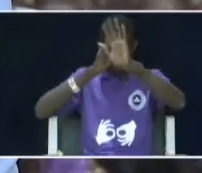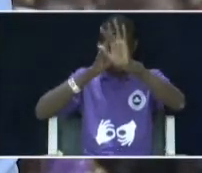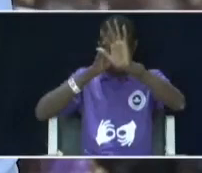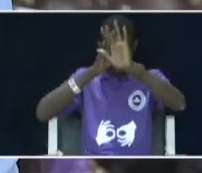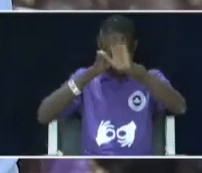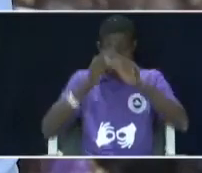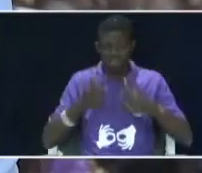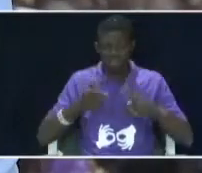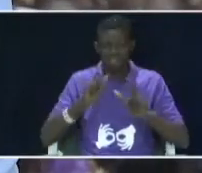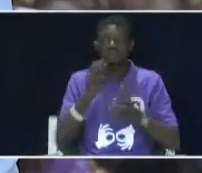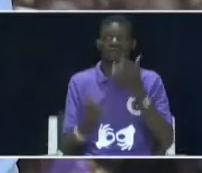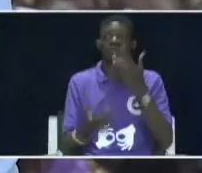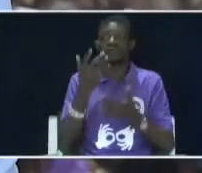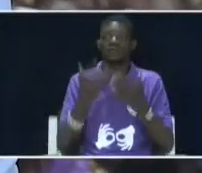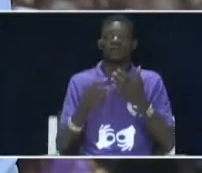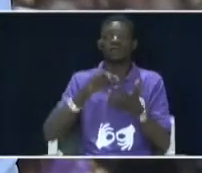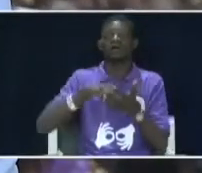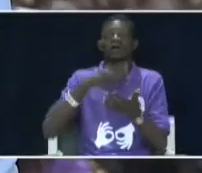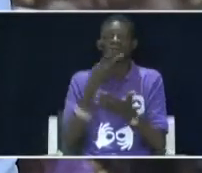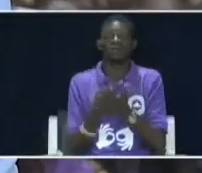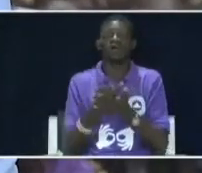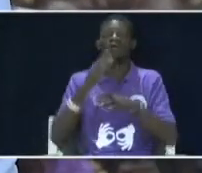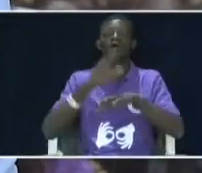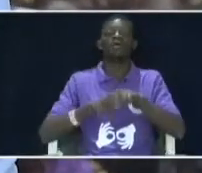let your fire fall on me.